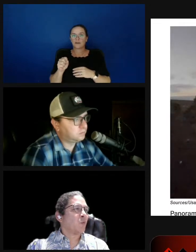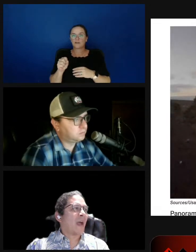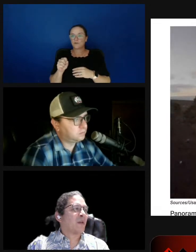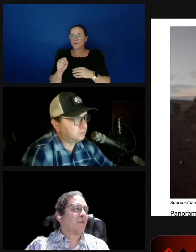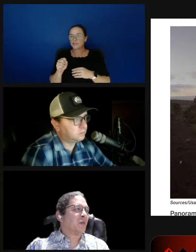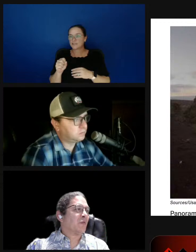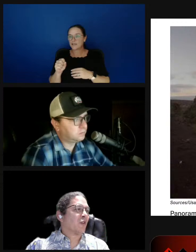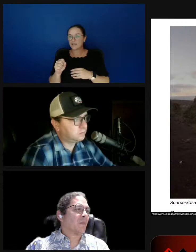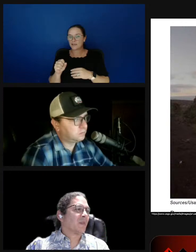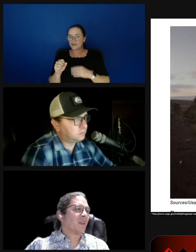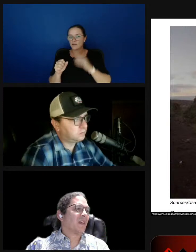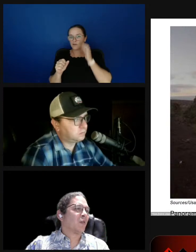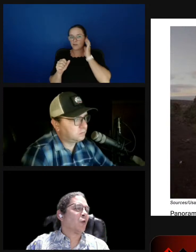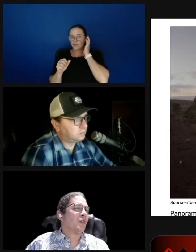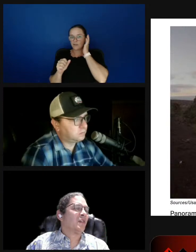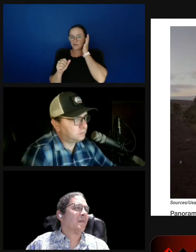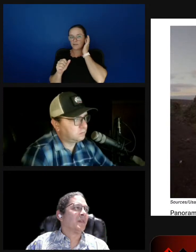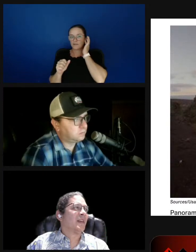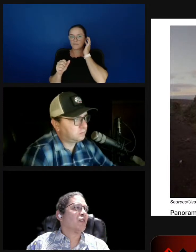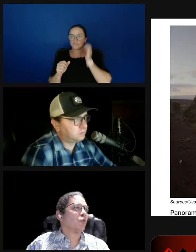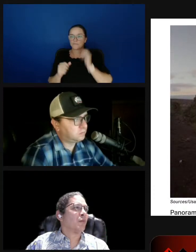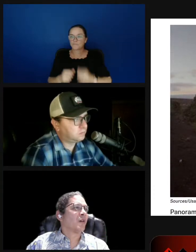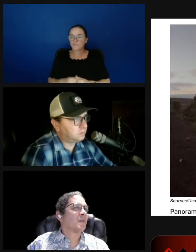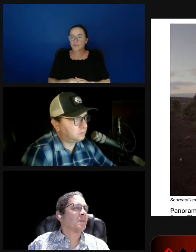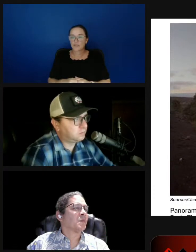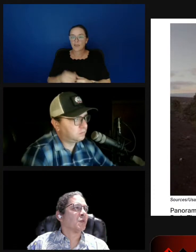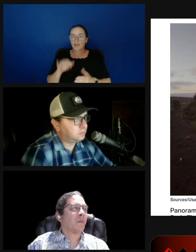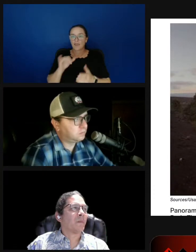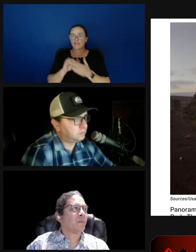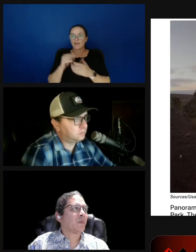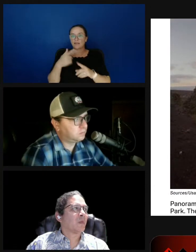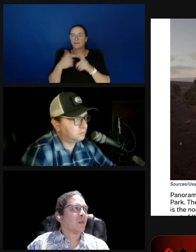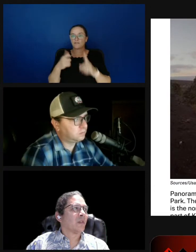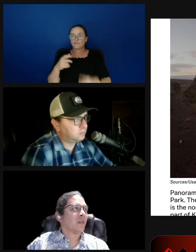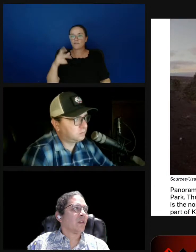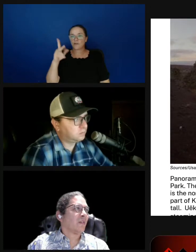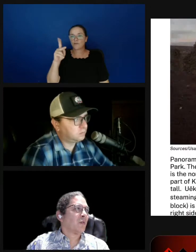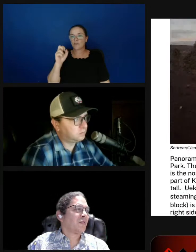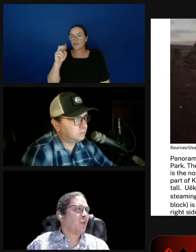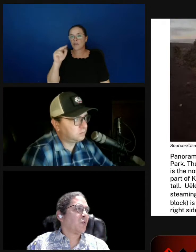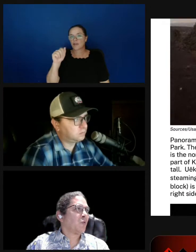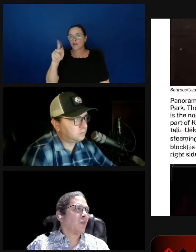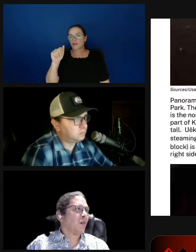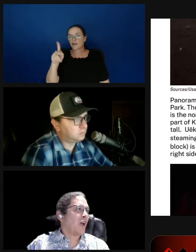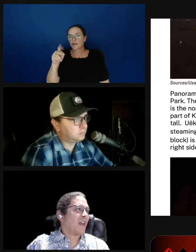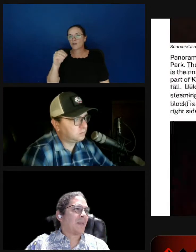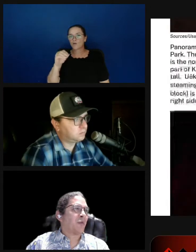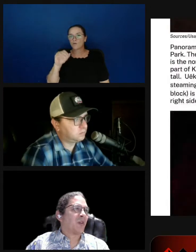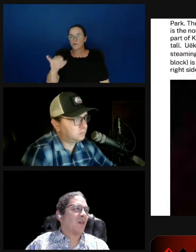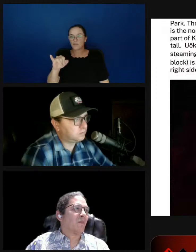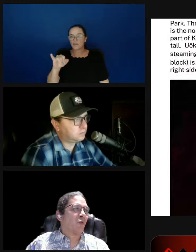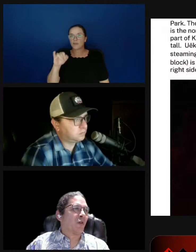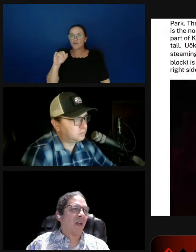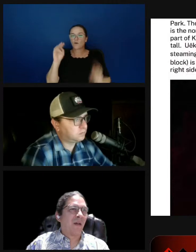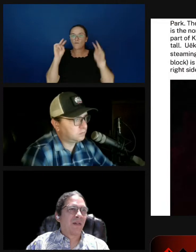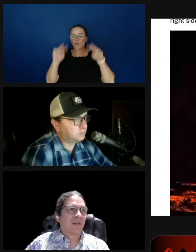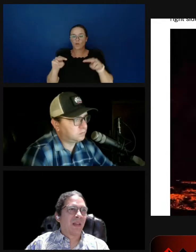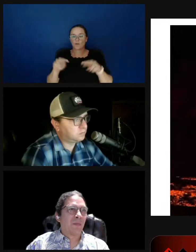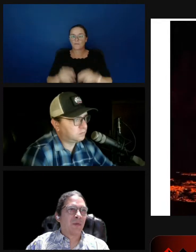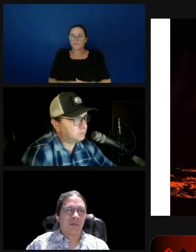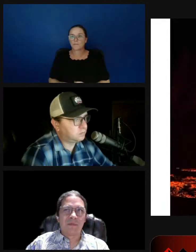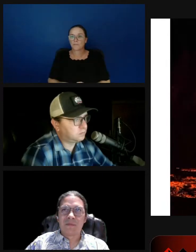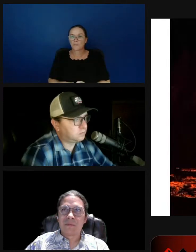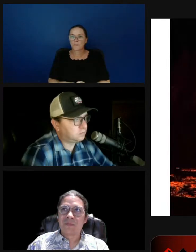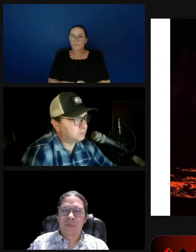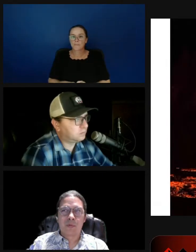And there's a wide-angle view from Kanakakoi National Park. So those of you who are not able to come or not